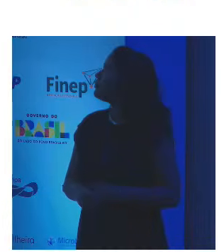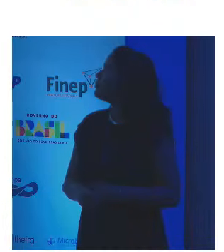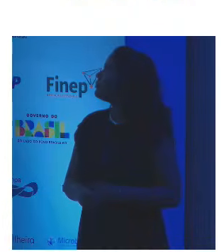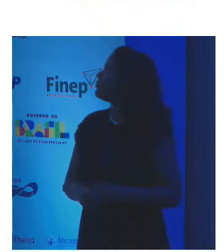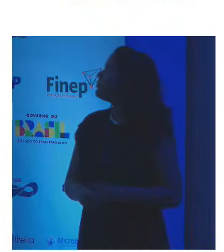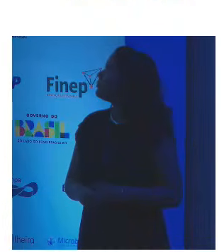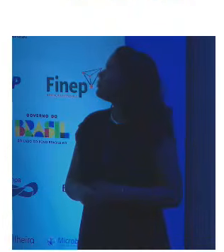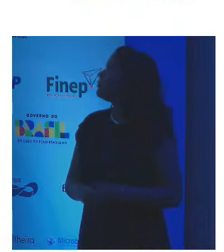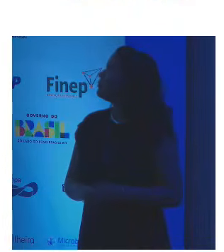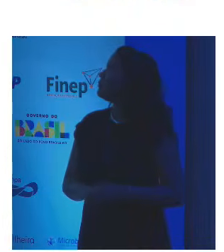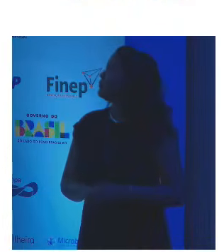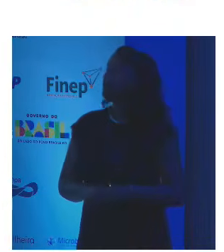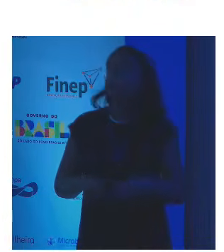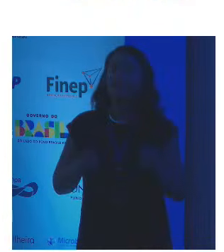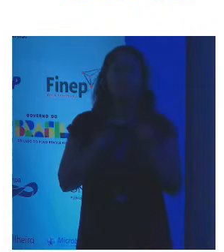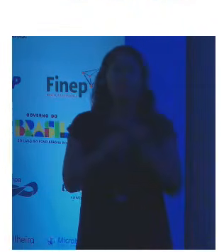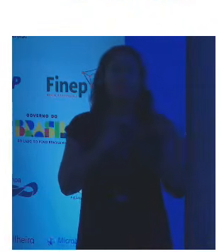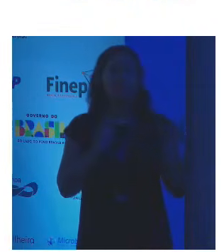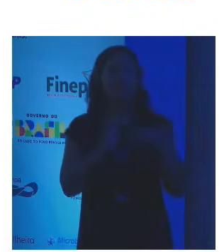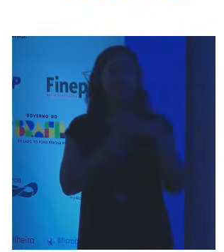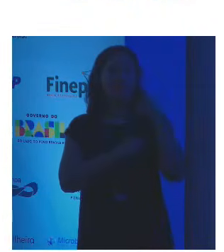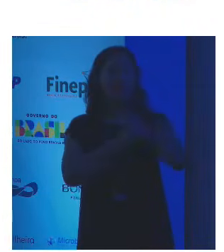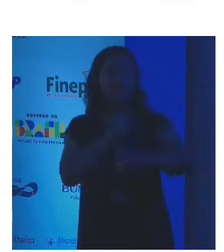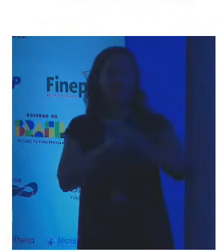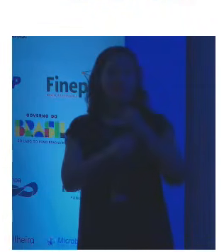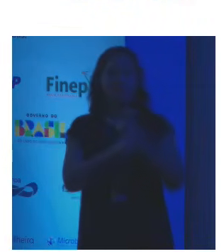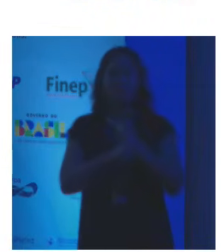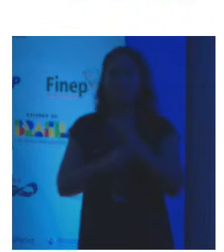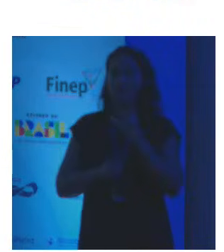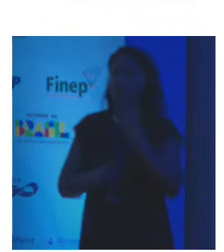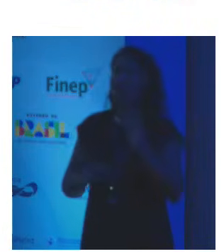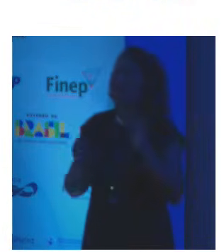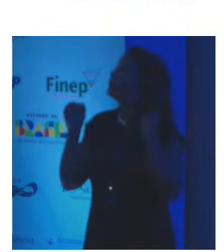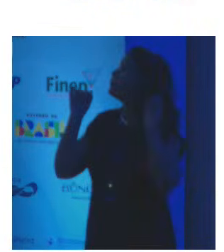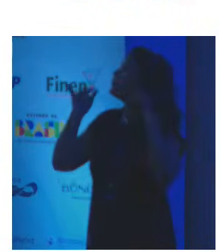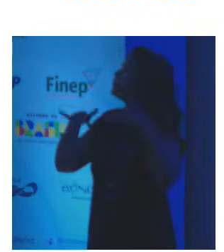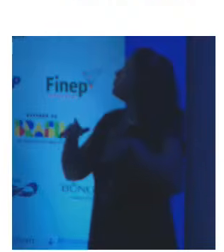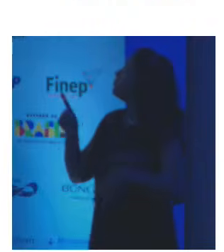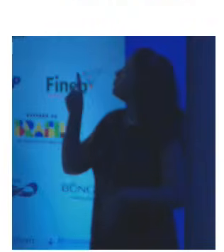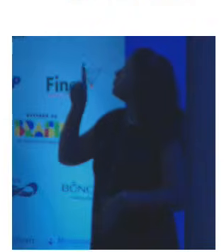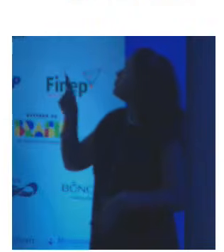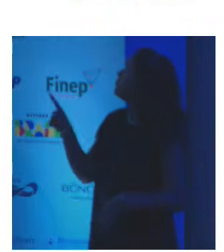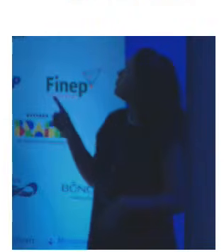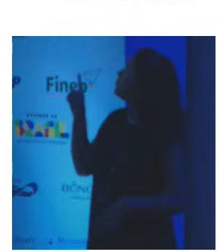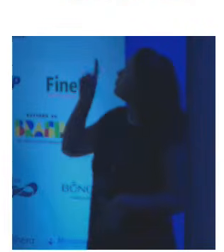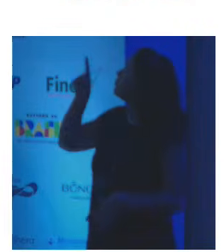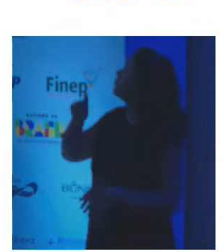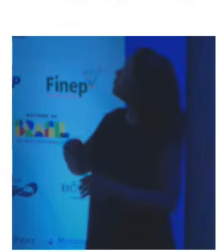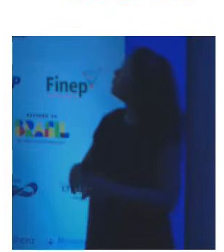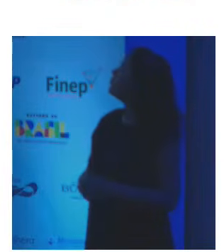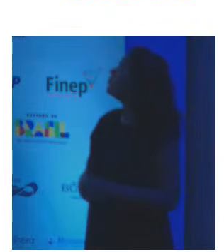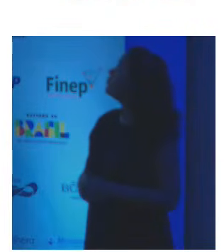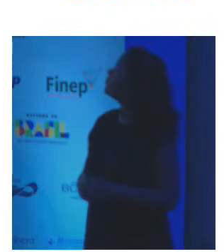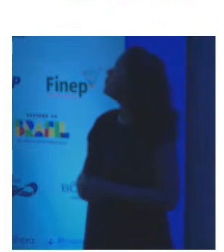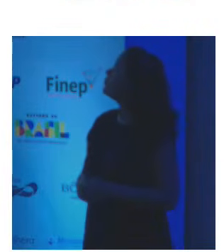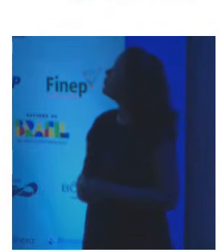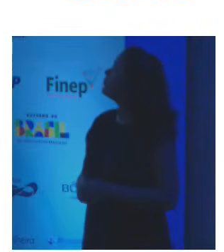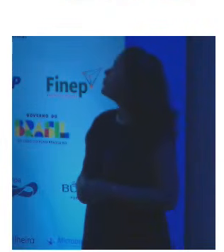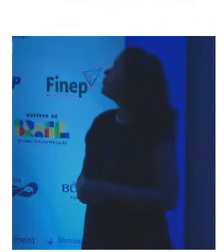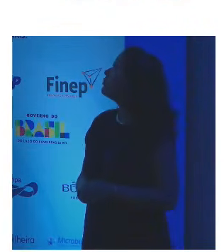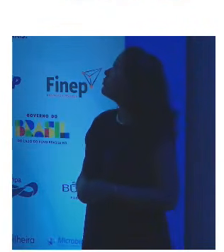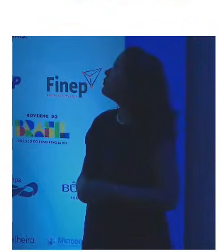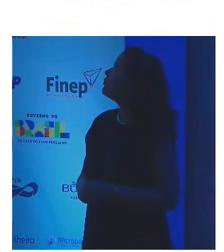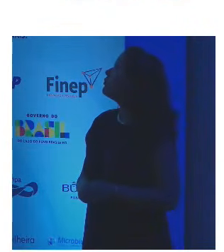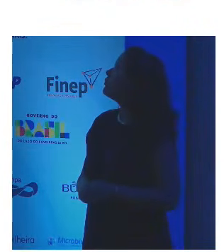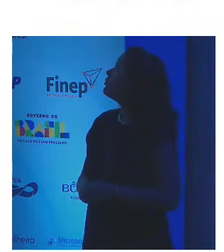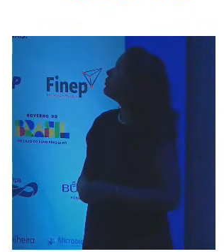in April for the UN decade, since we need this international framework and commitments, and we are lucky to have this